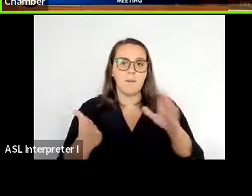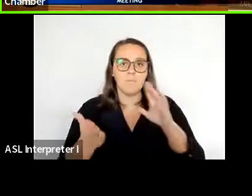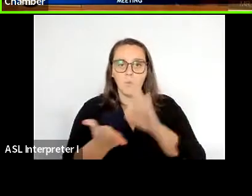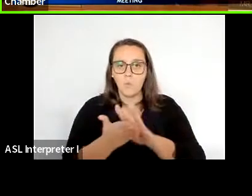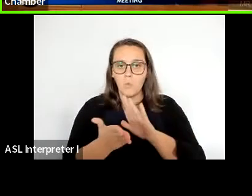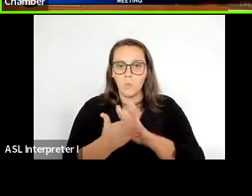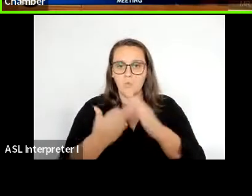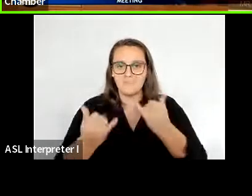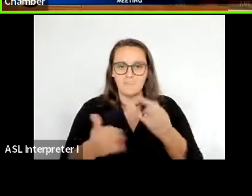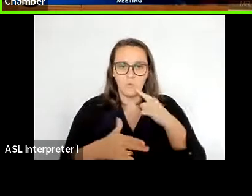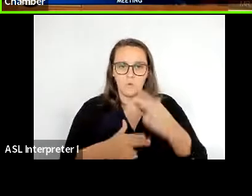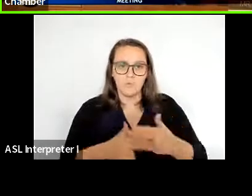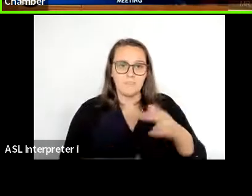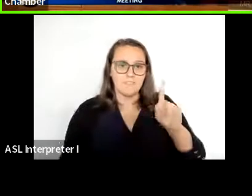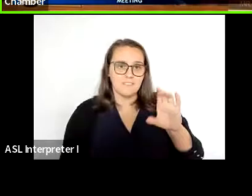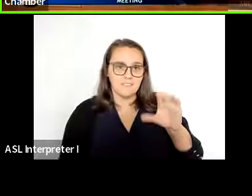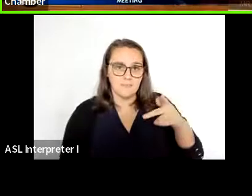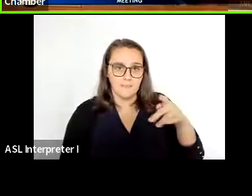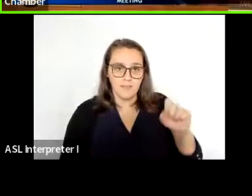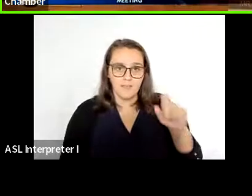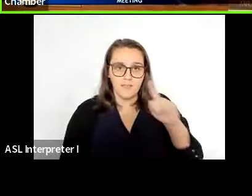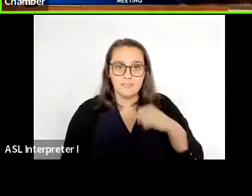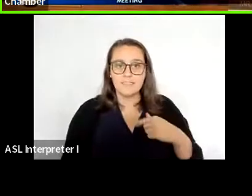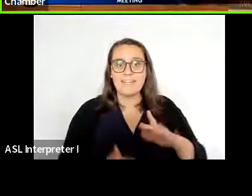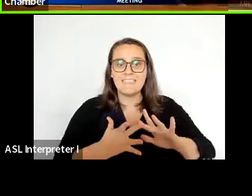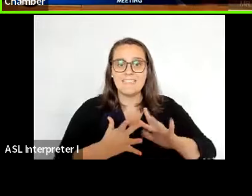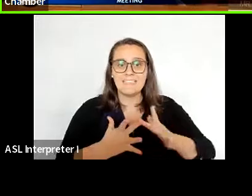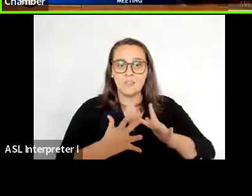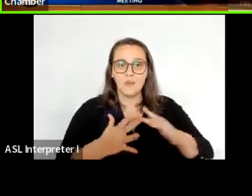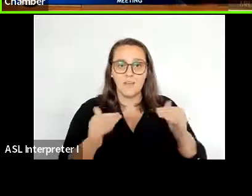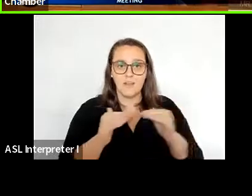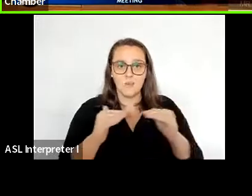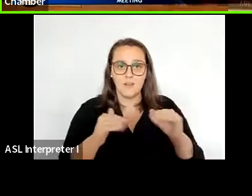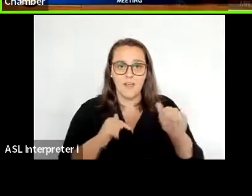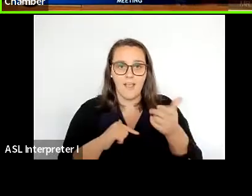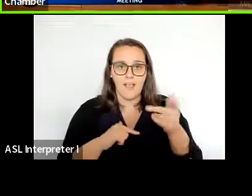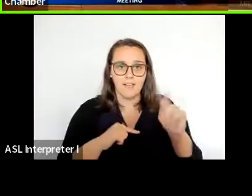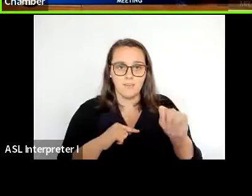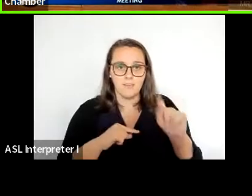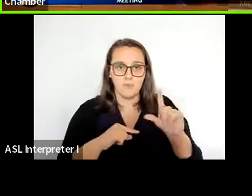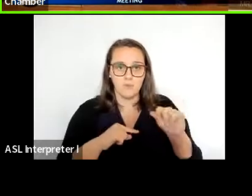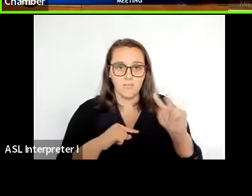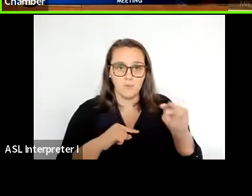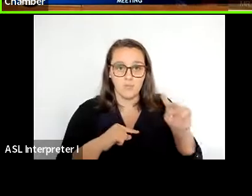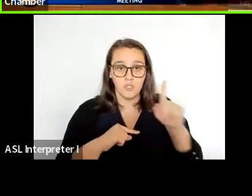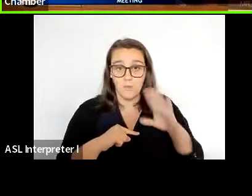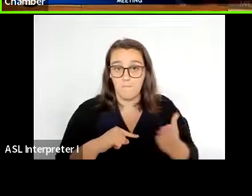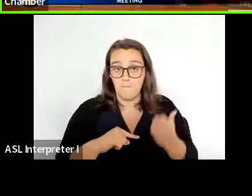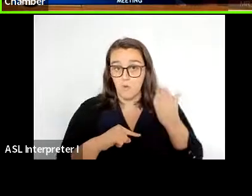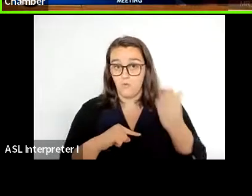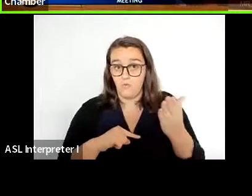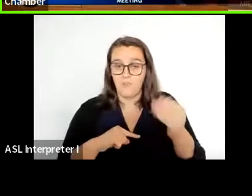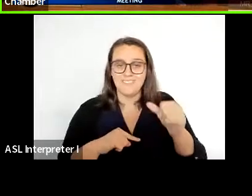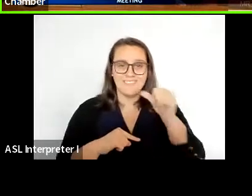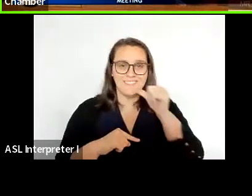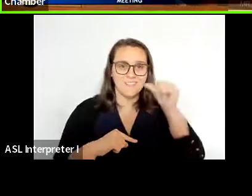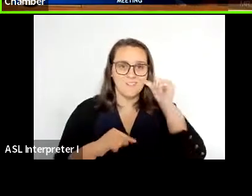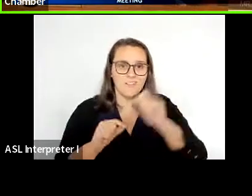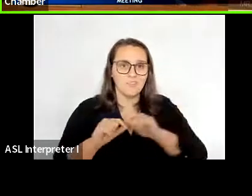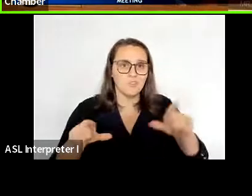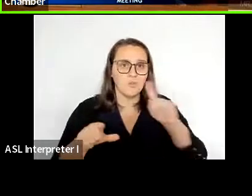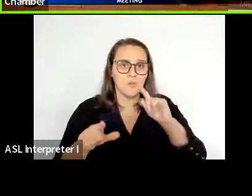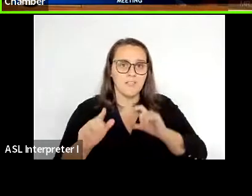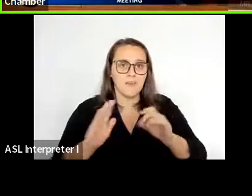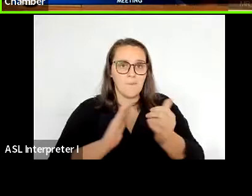now called the DCPS Digital Equity Act of 2022. So moved the bill. Yesterday, I circulated an